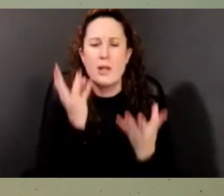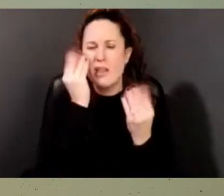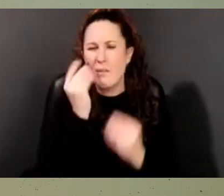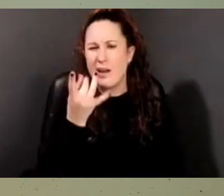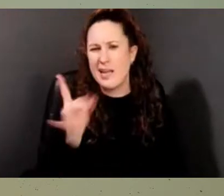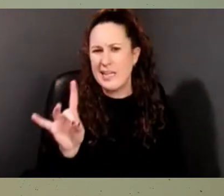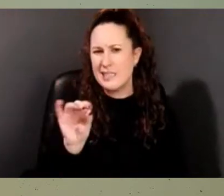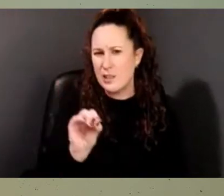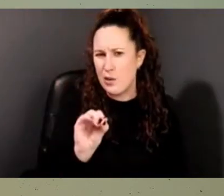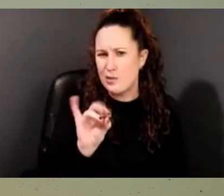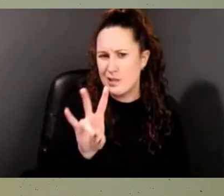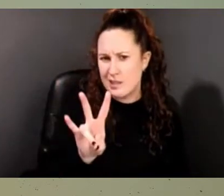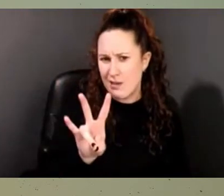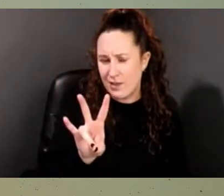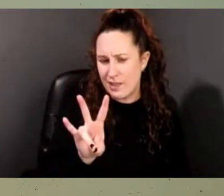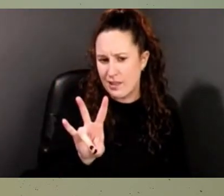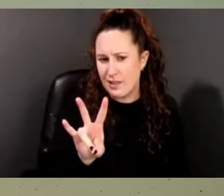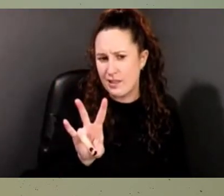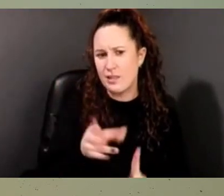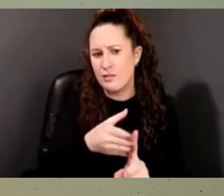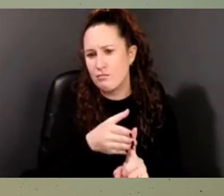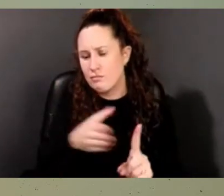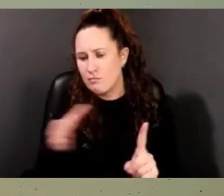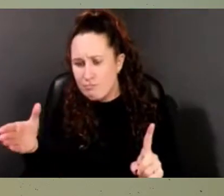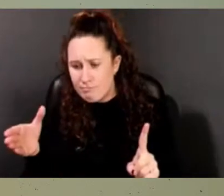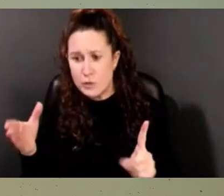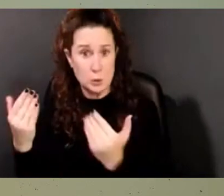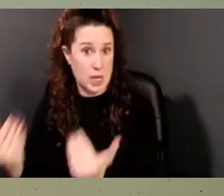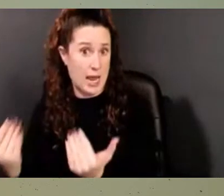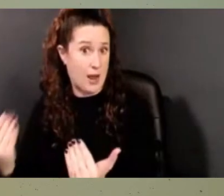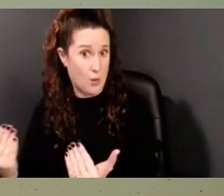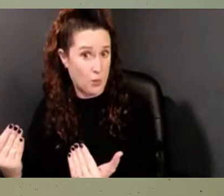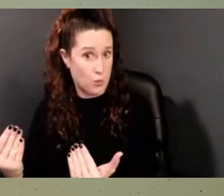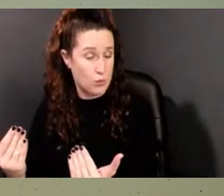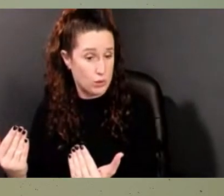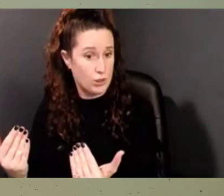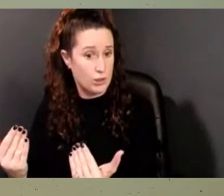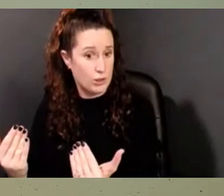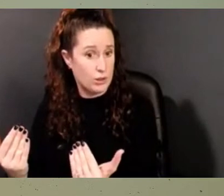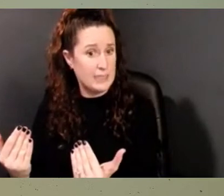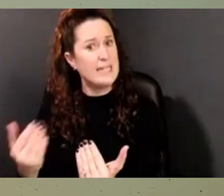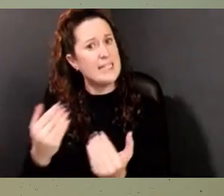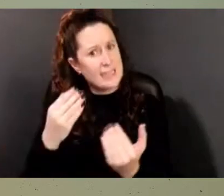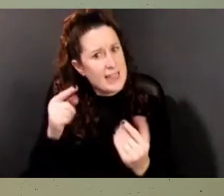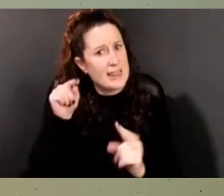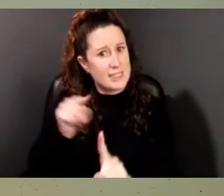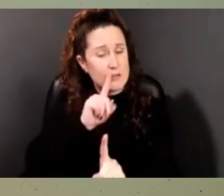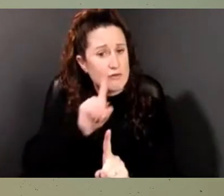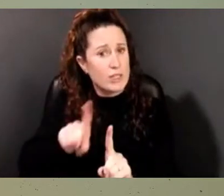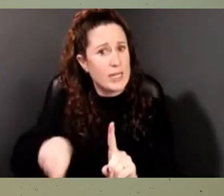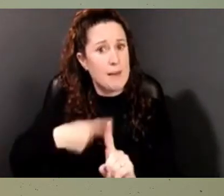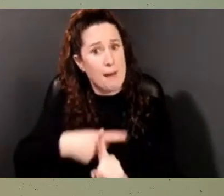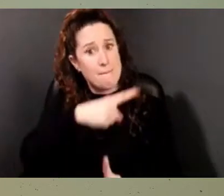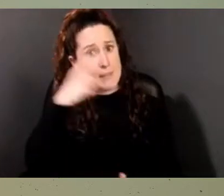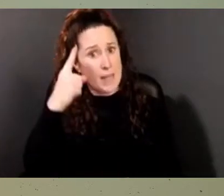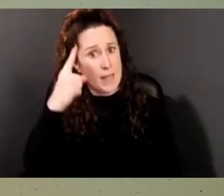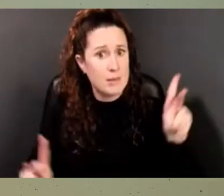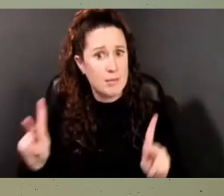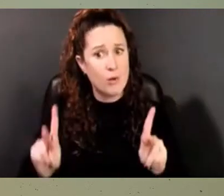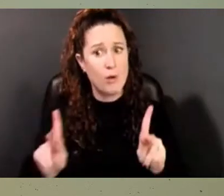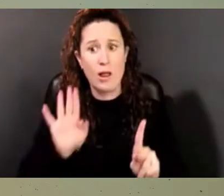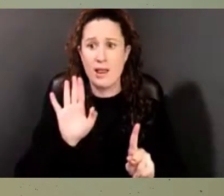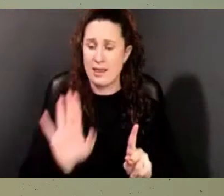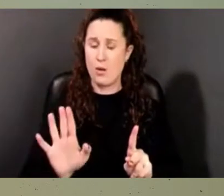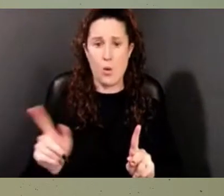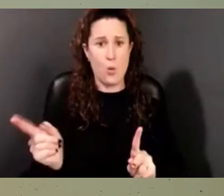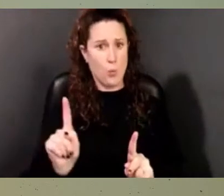that's still in action today, you know, this is about Black folks positioning the graveyard as